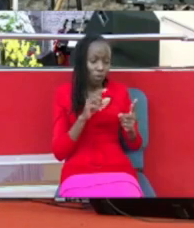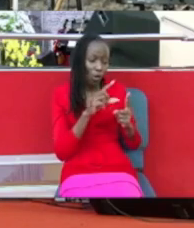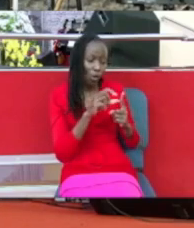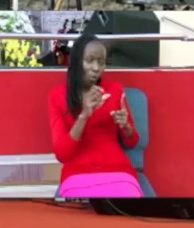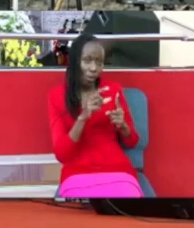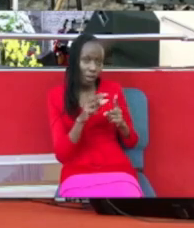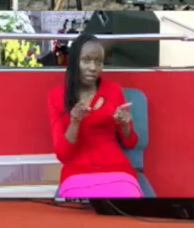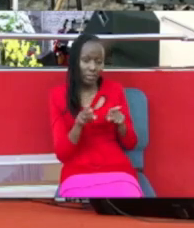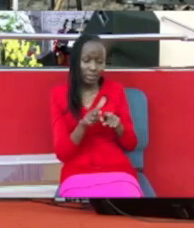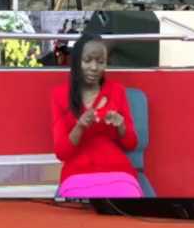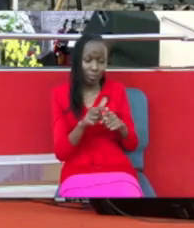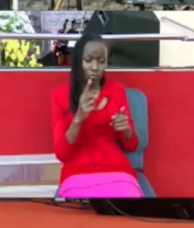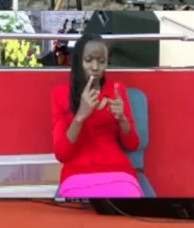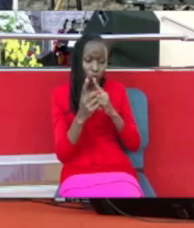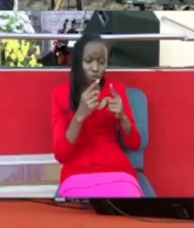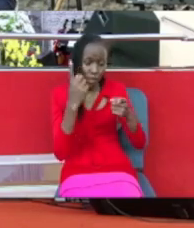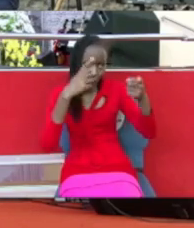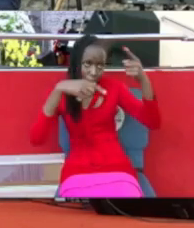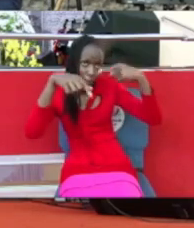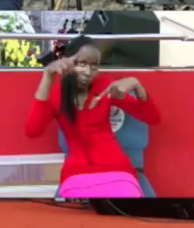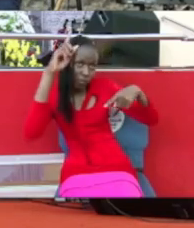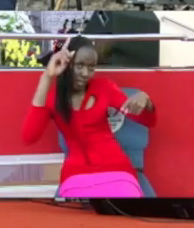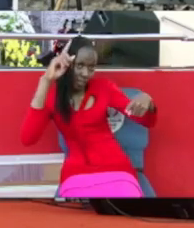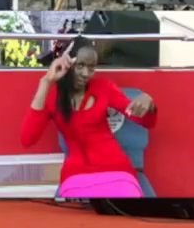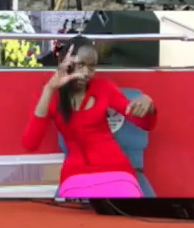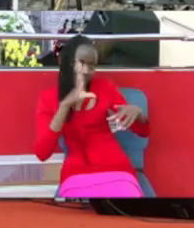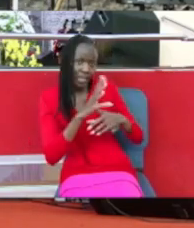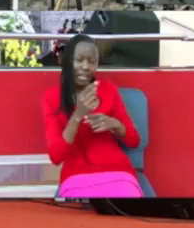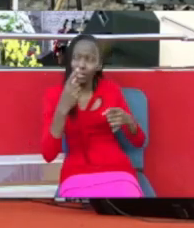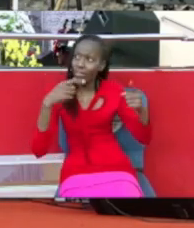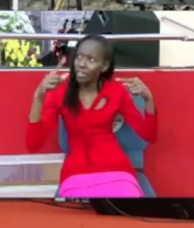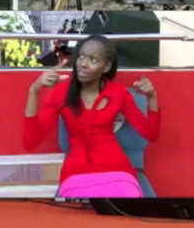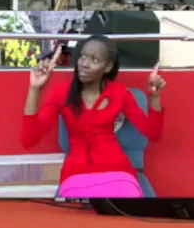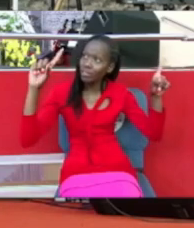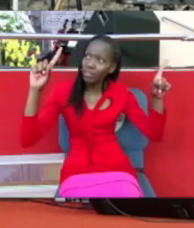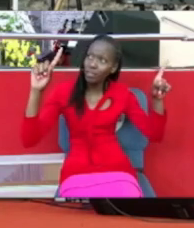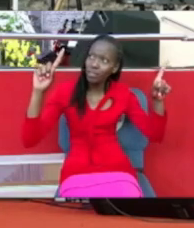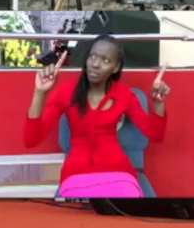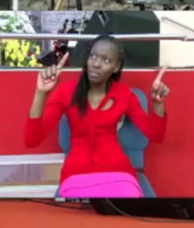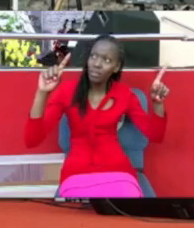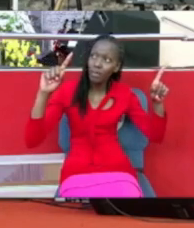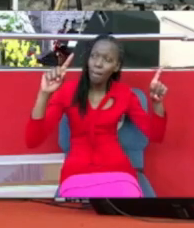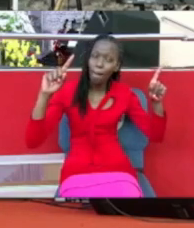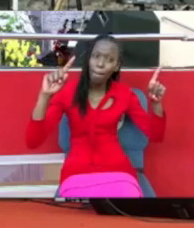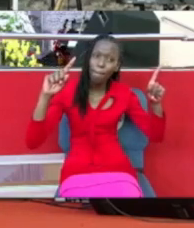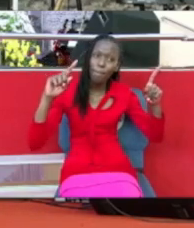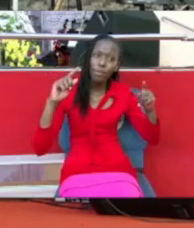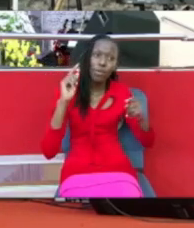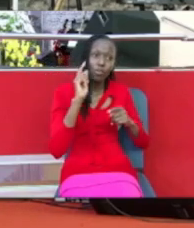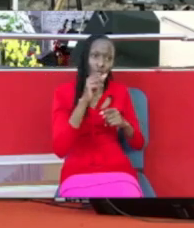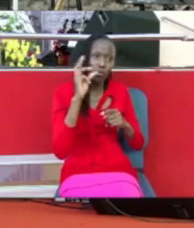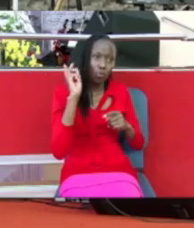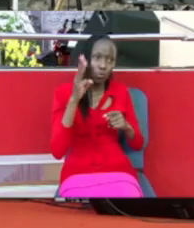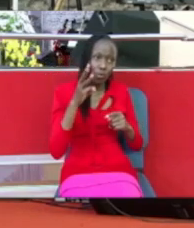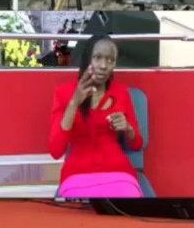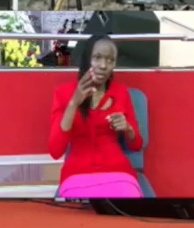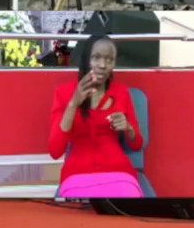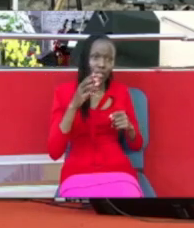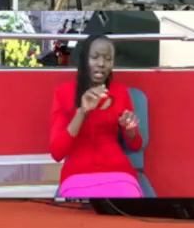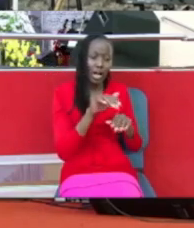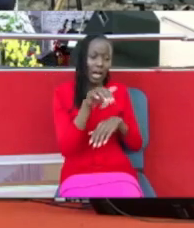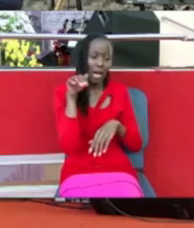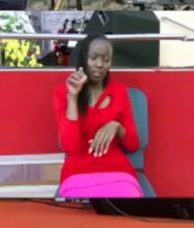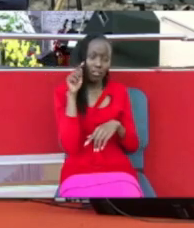about, success and prosperity. Ambao ni kama ufanisi na kufanikiwa. You will be able to ask